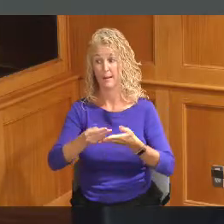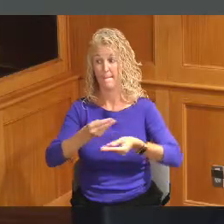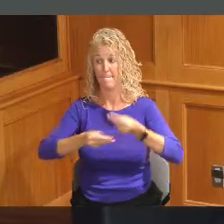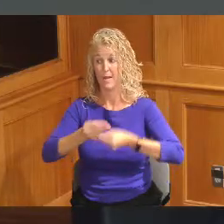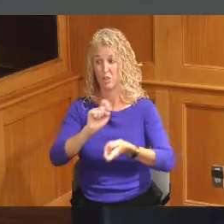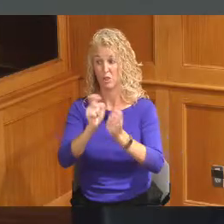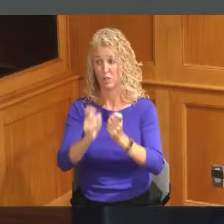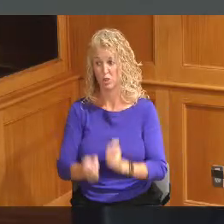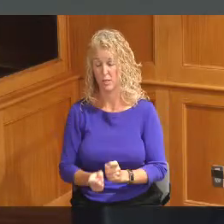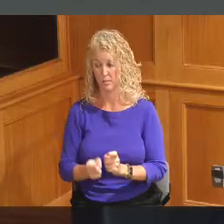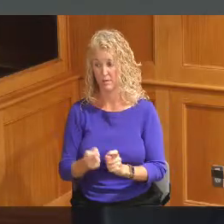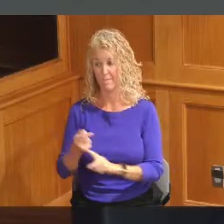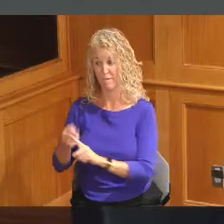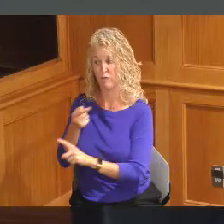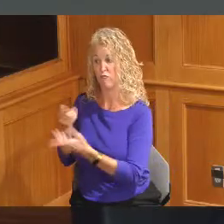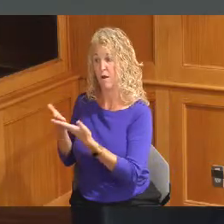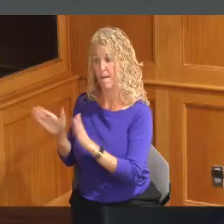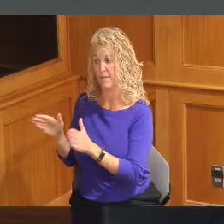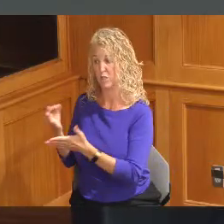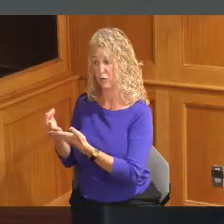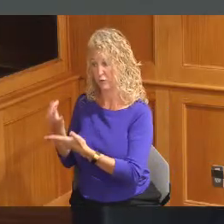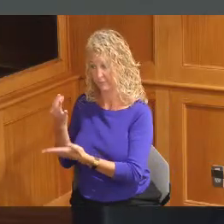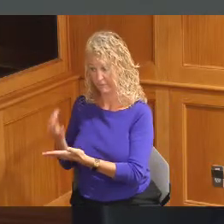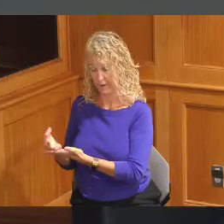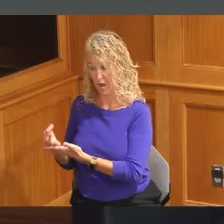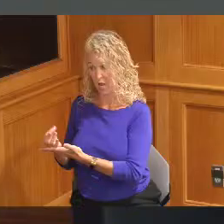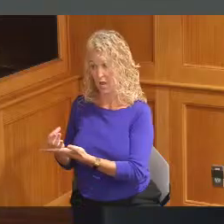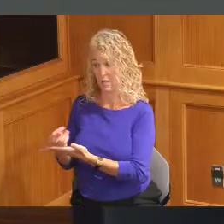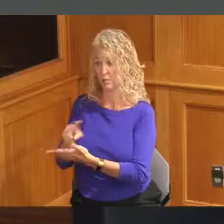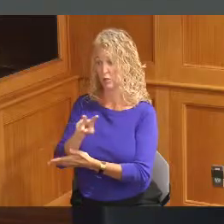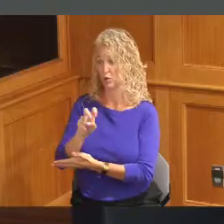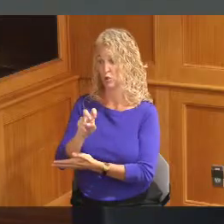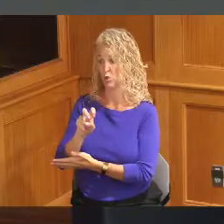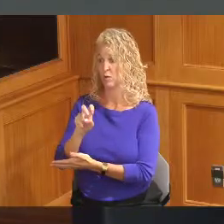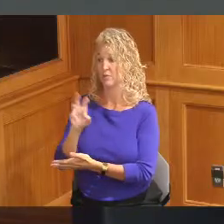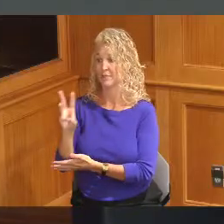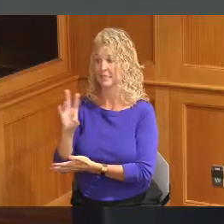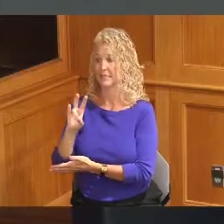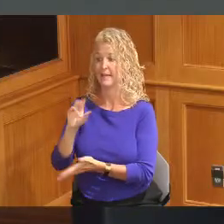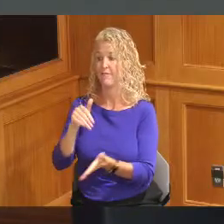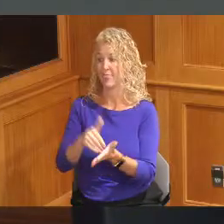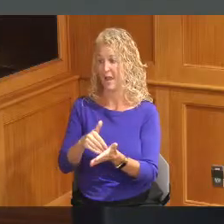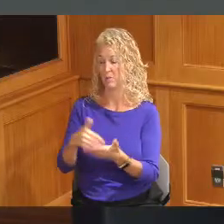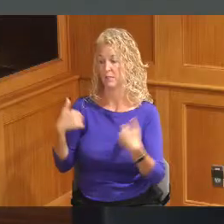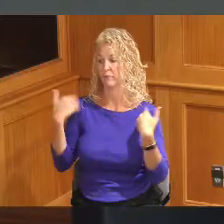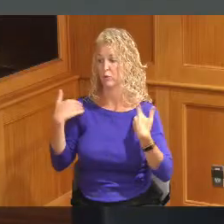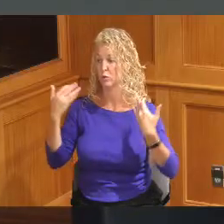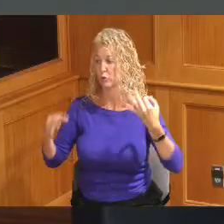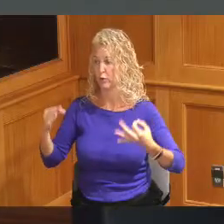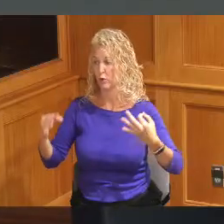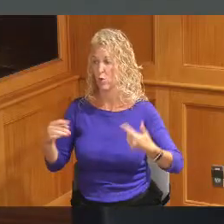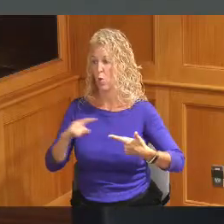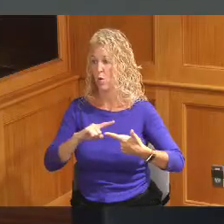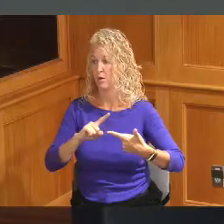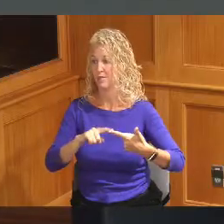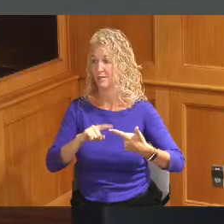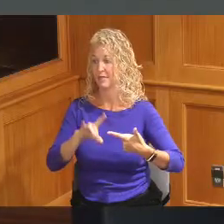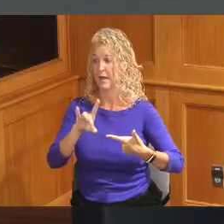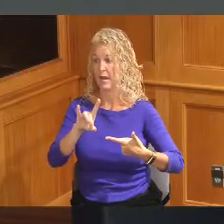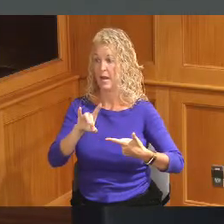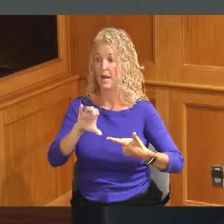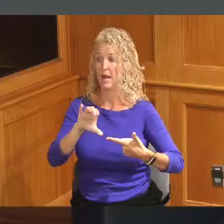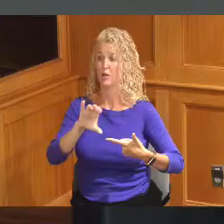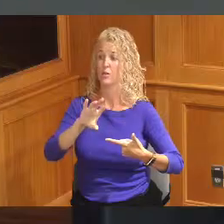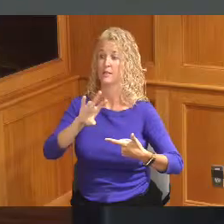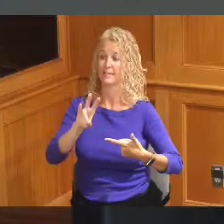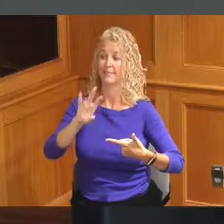adjustment. This is a budget adjustment, $267,000 on juvenile court, $879,000 in the Board of